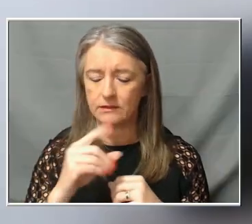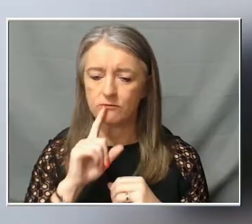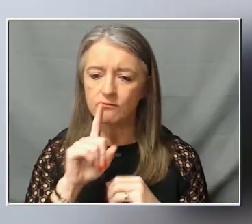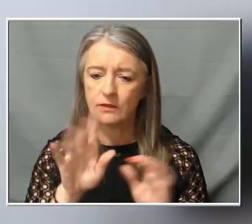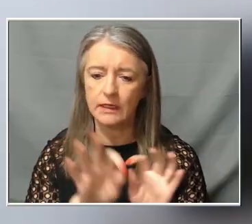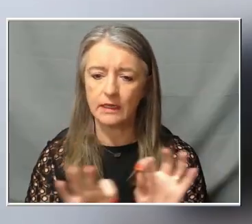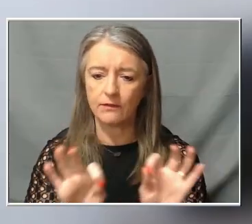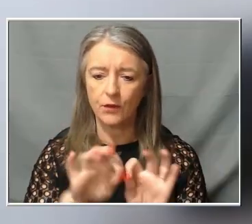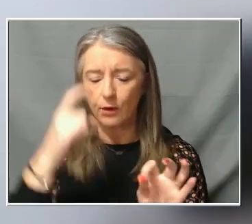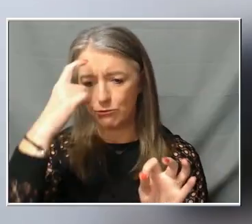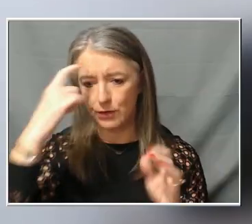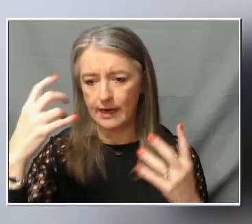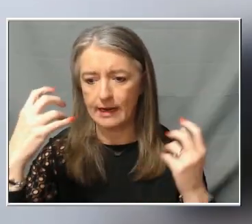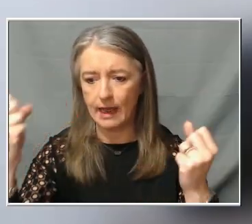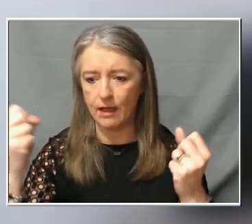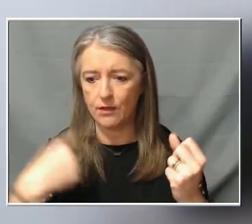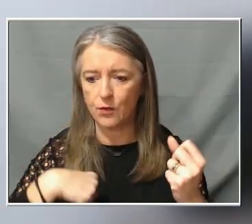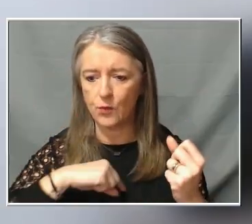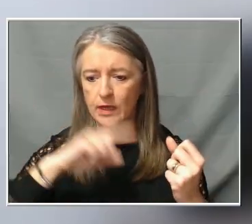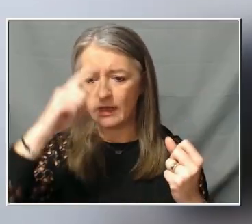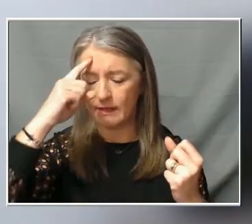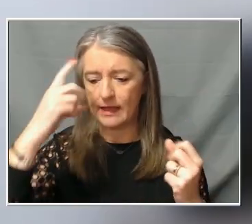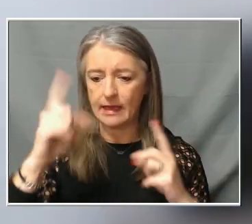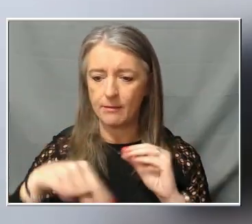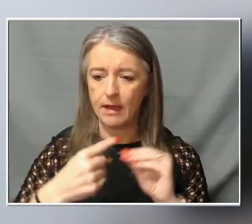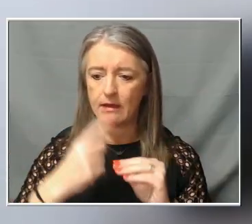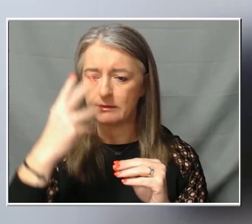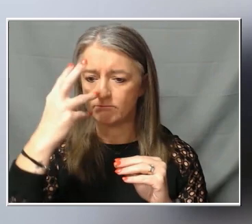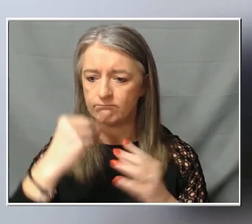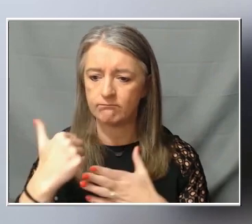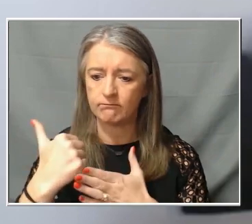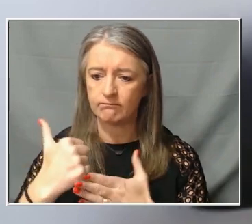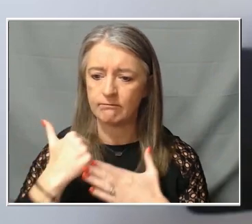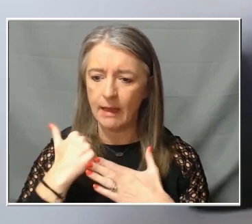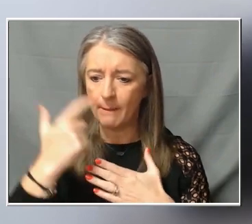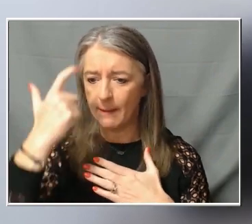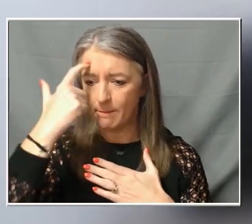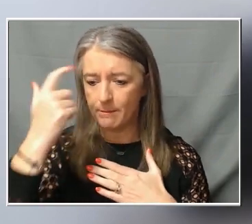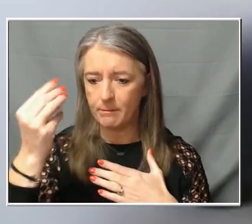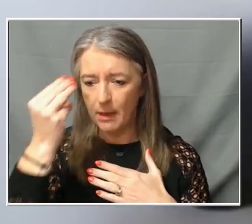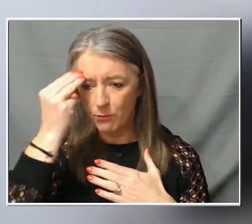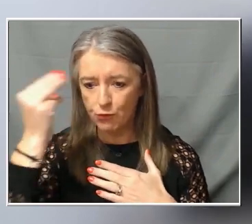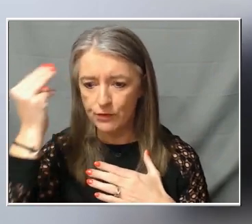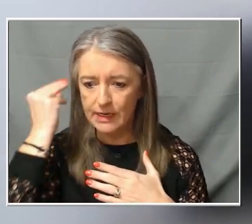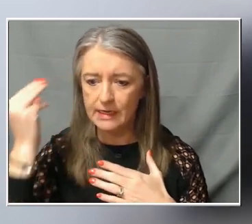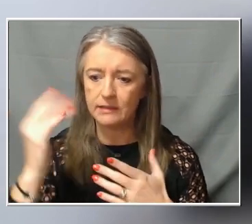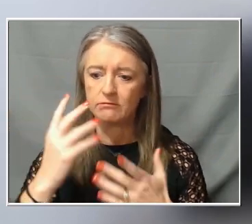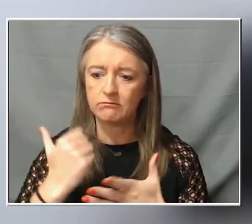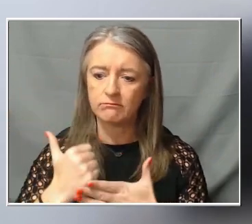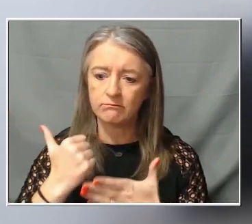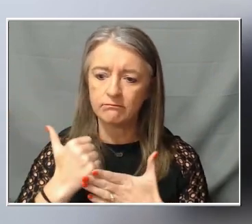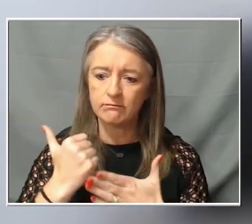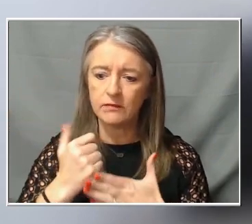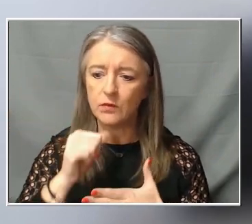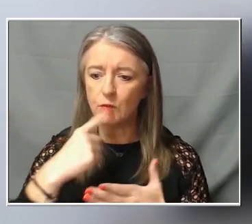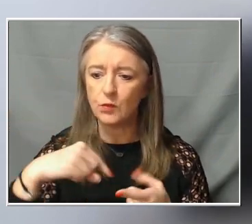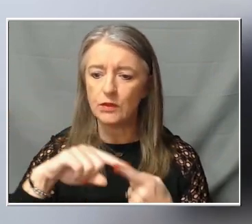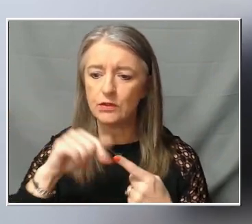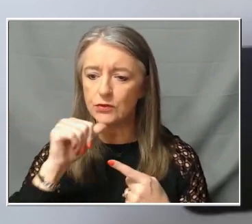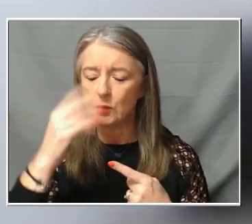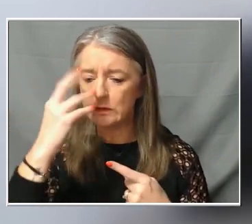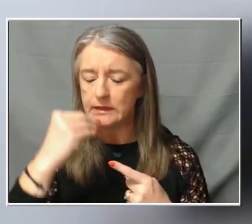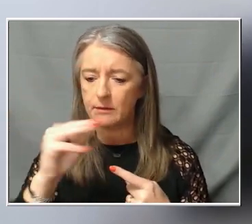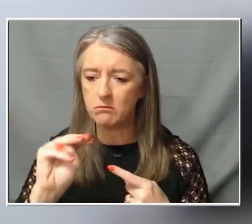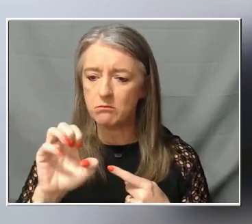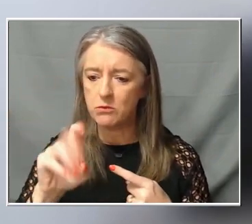important for brain health. We can think about sleep helping us in our memory formation. When you don't sleep, your mood is not great,